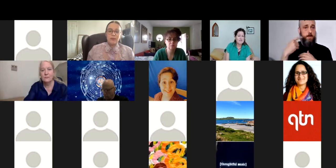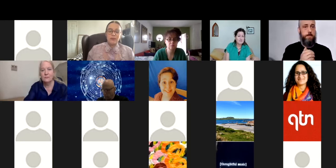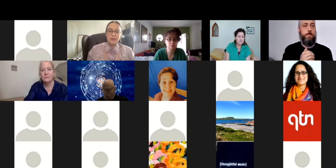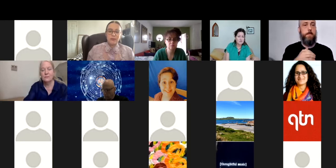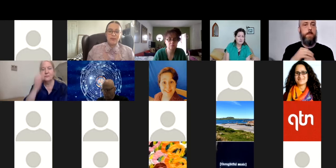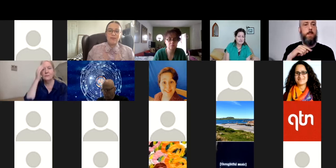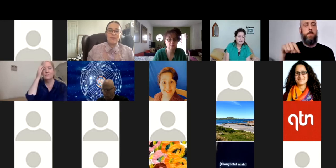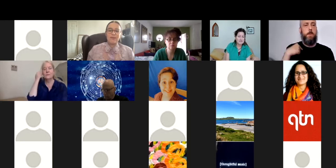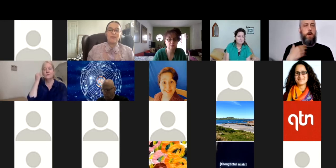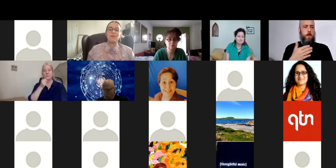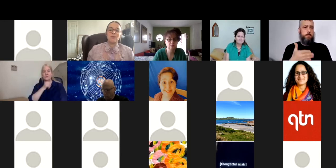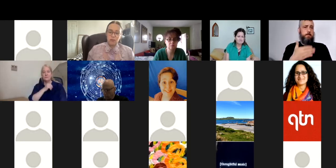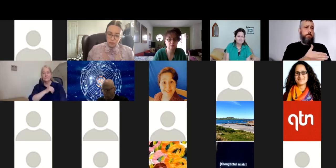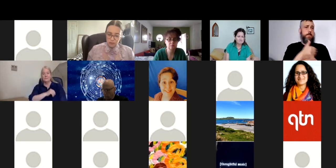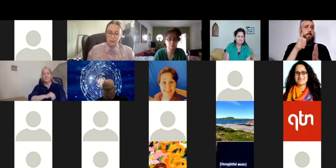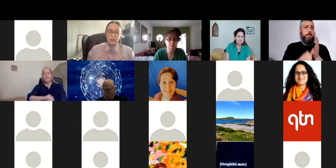and they're also based in London.